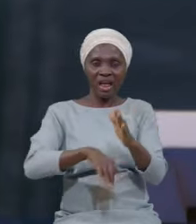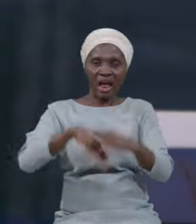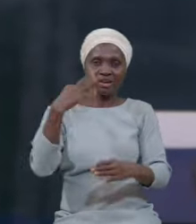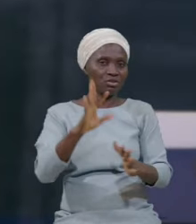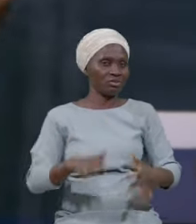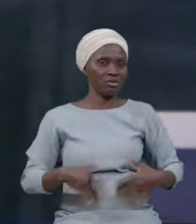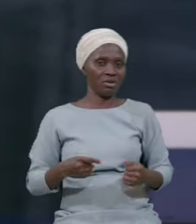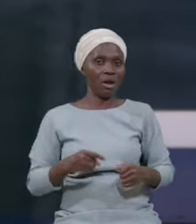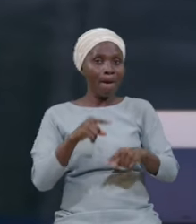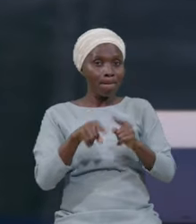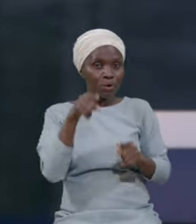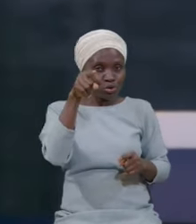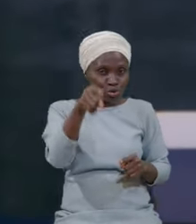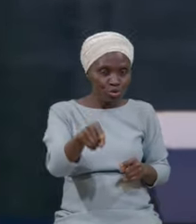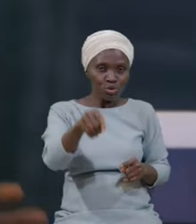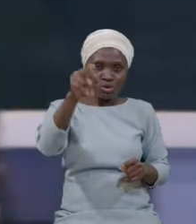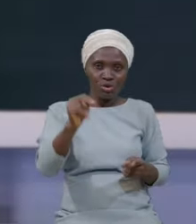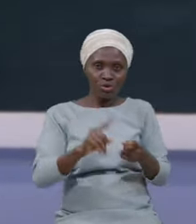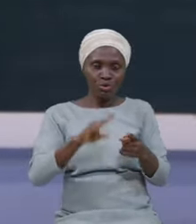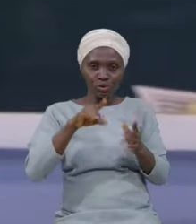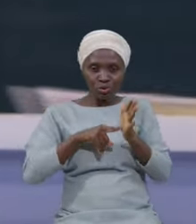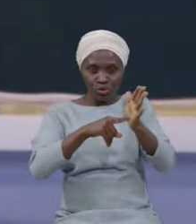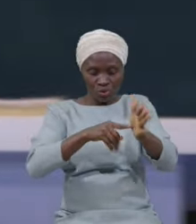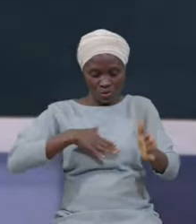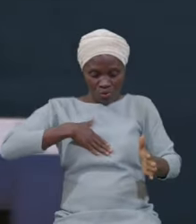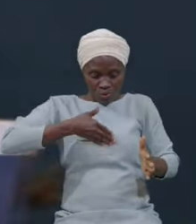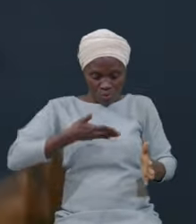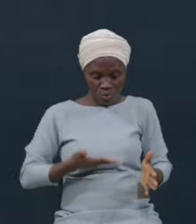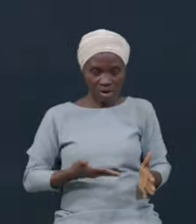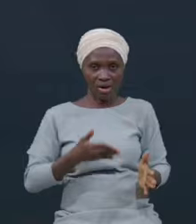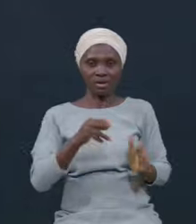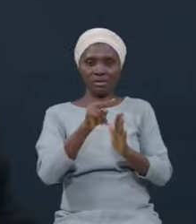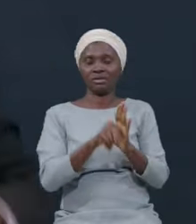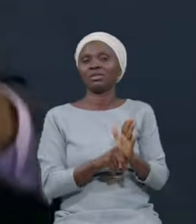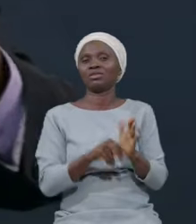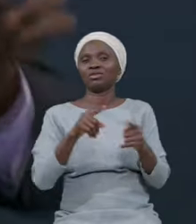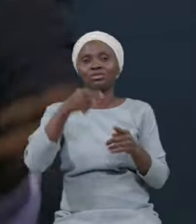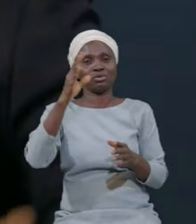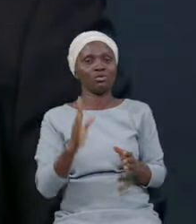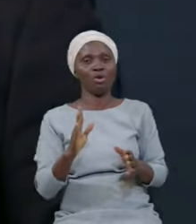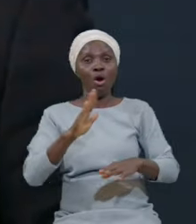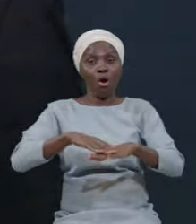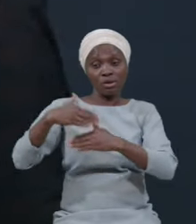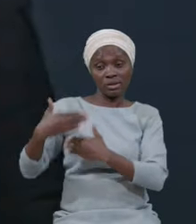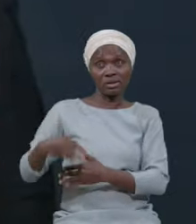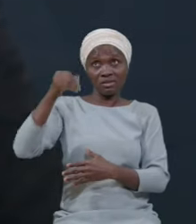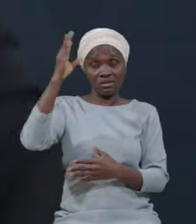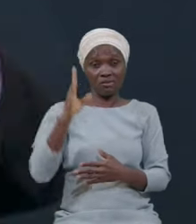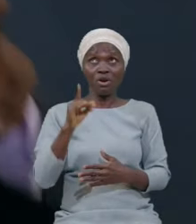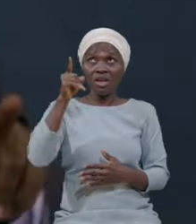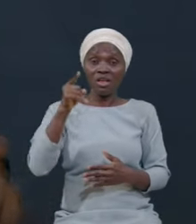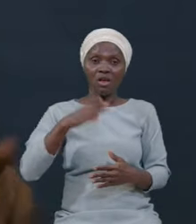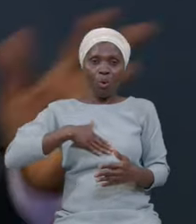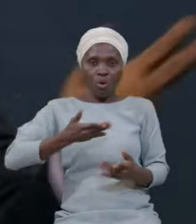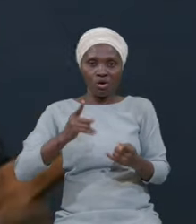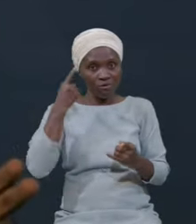willingness have to be joined together. On the side of God, willing to save, you must be willing to be saved. On the